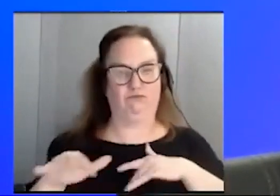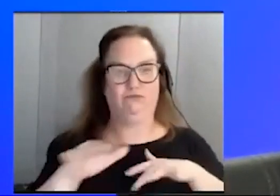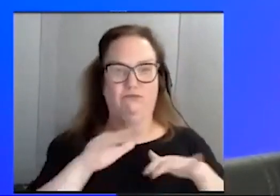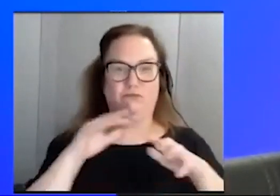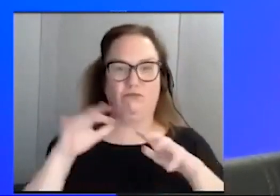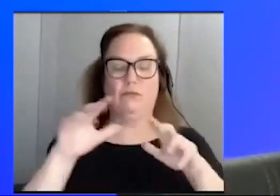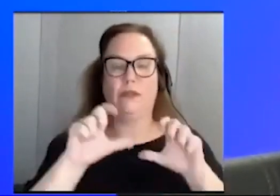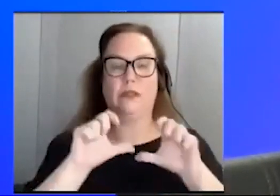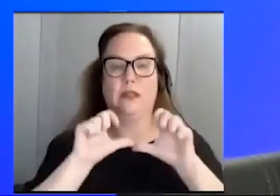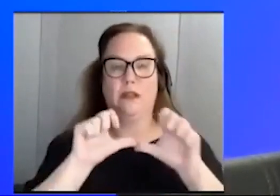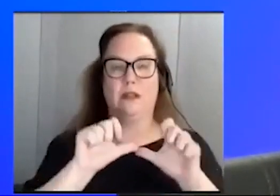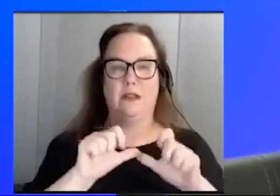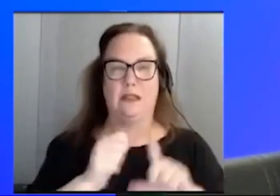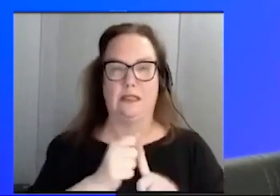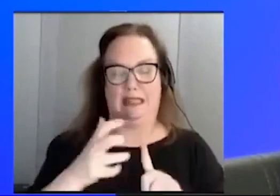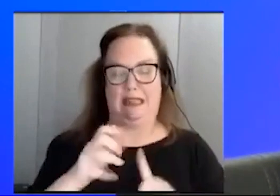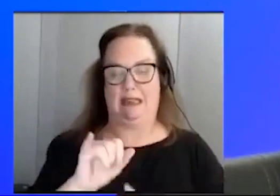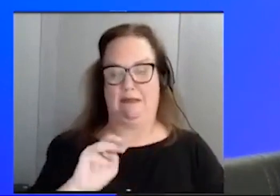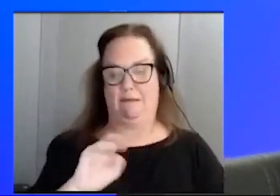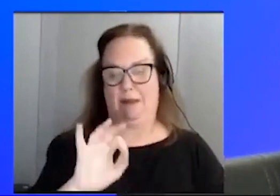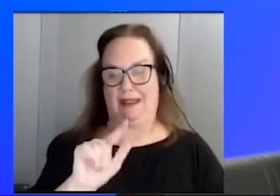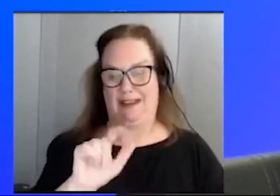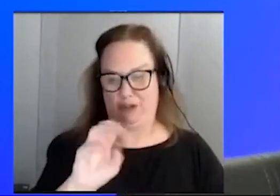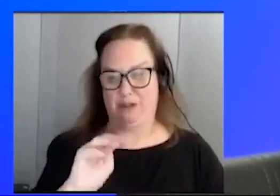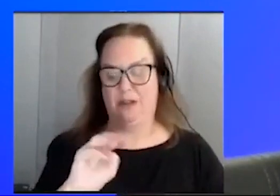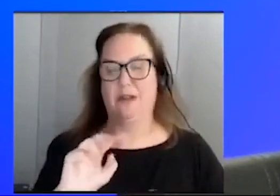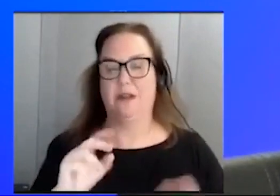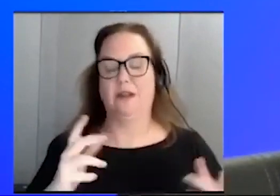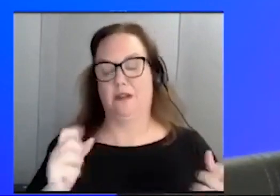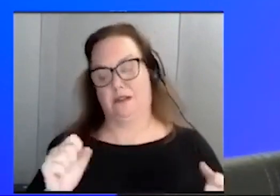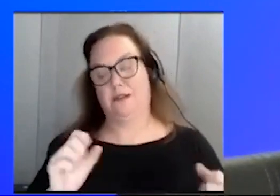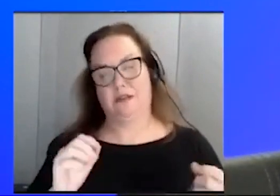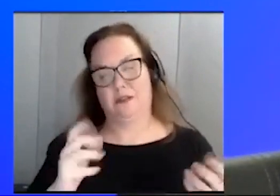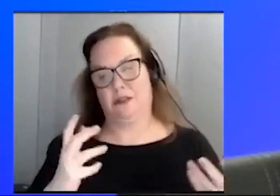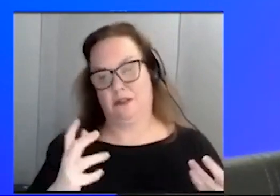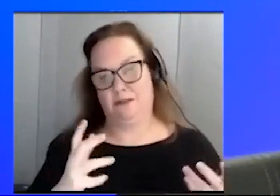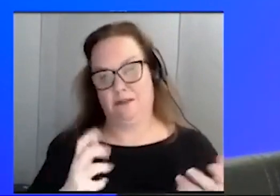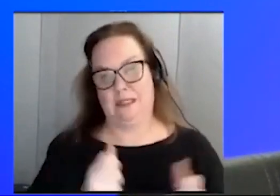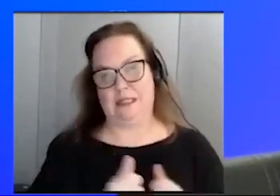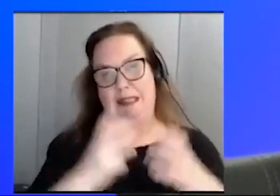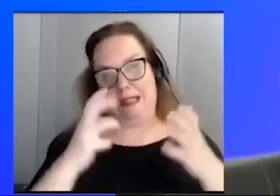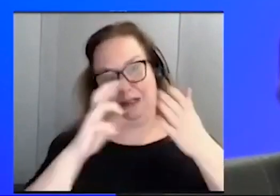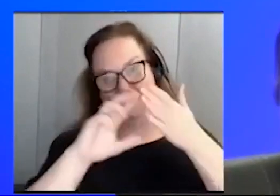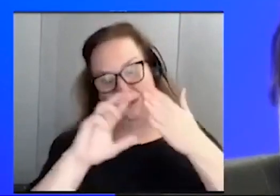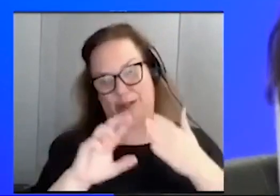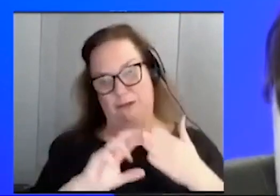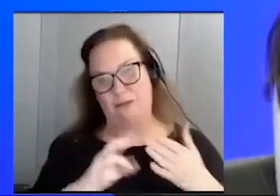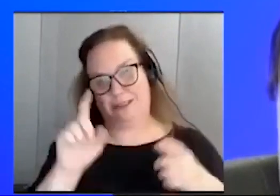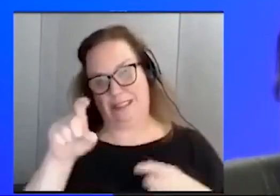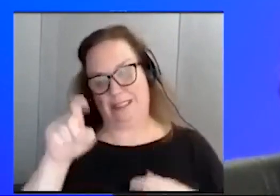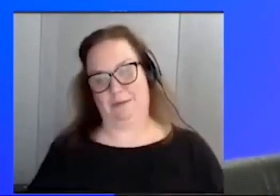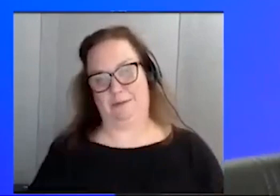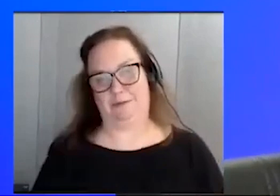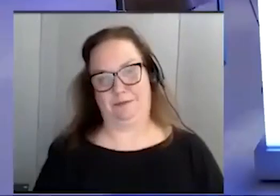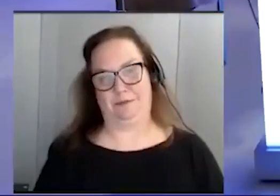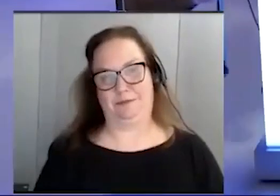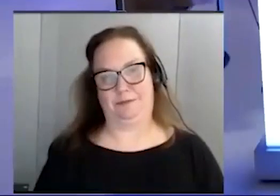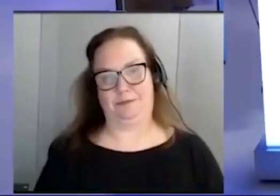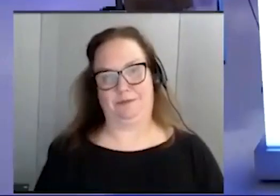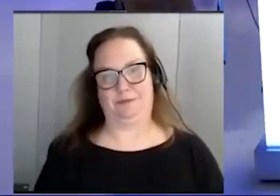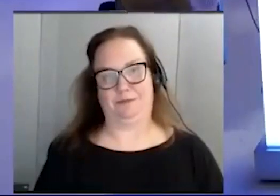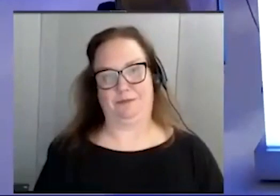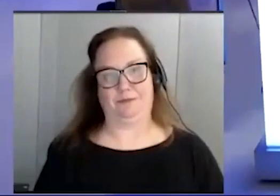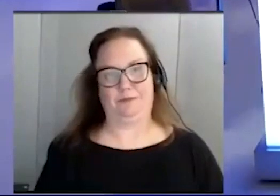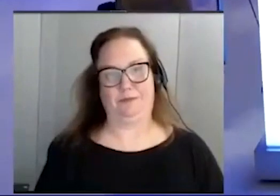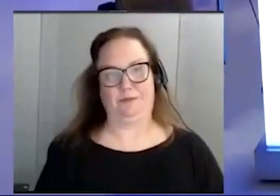ongoing inflammation. But all of that, again, is still lots of research to be done. Can I ask a couple of questions? Please do.